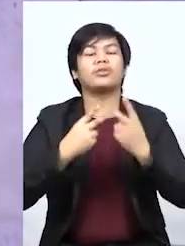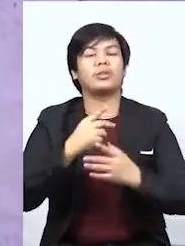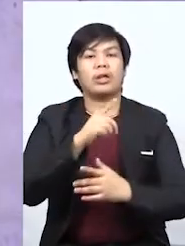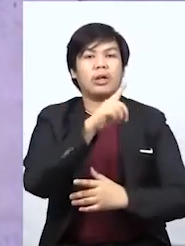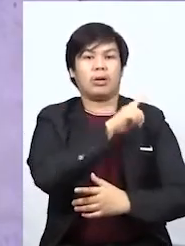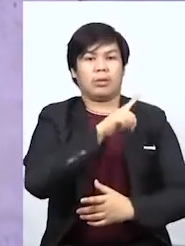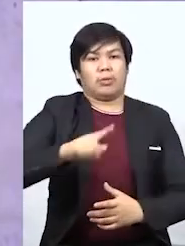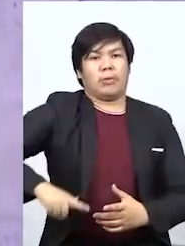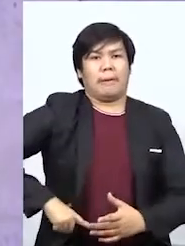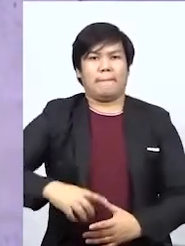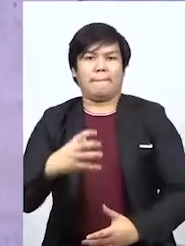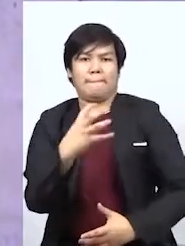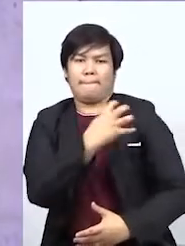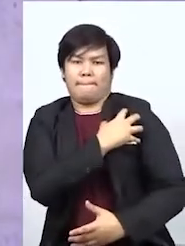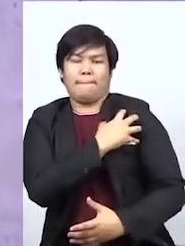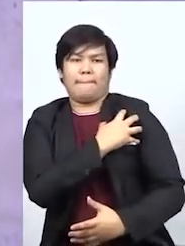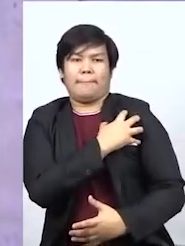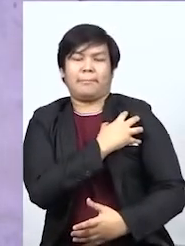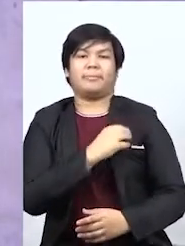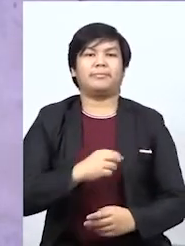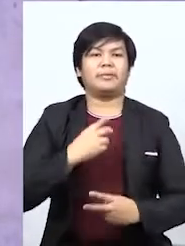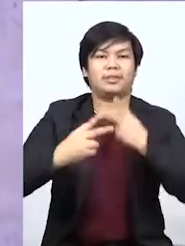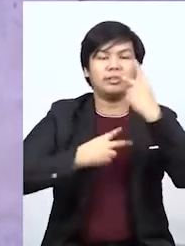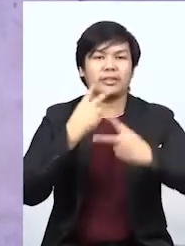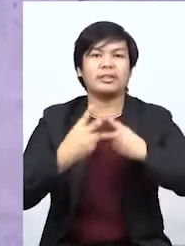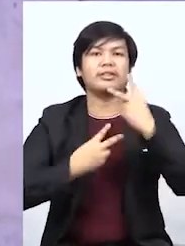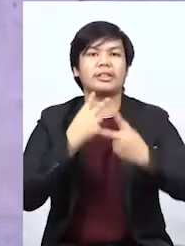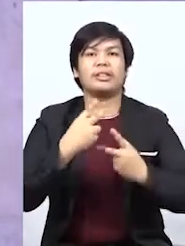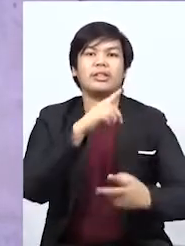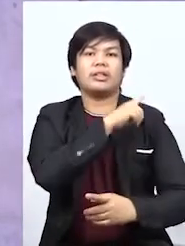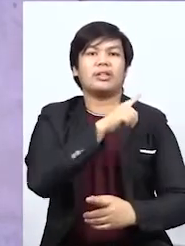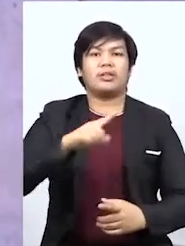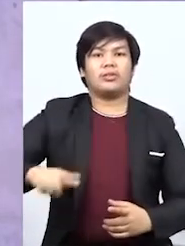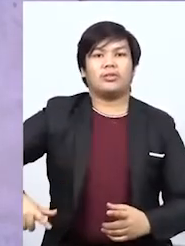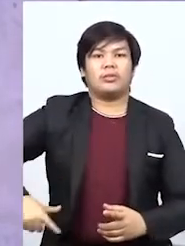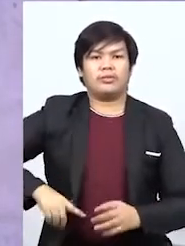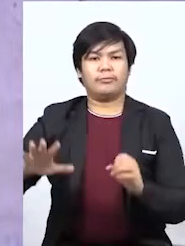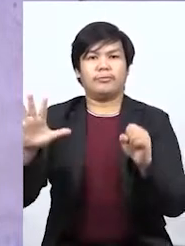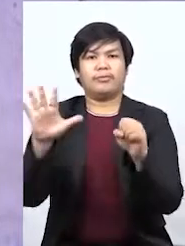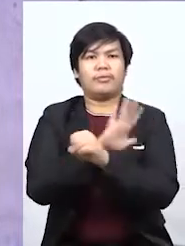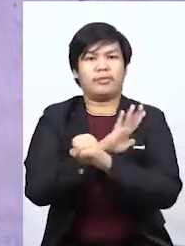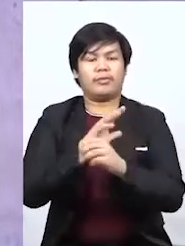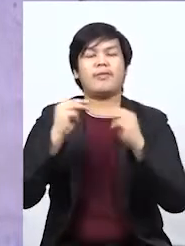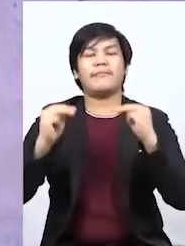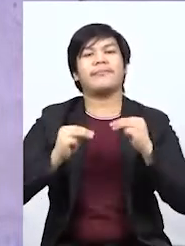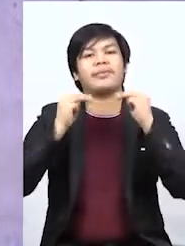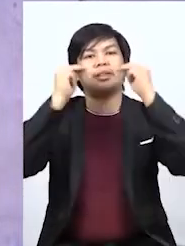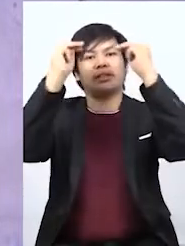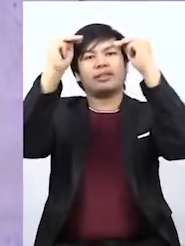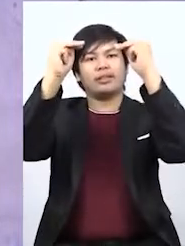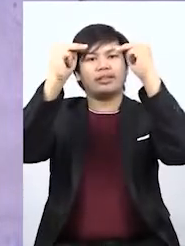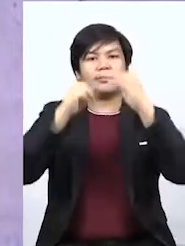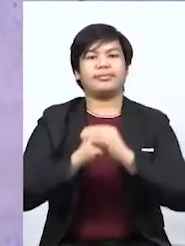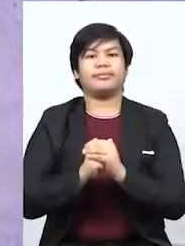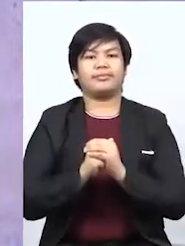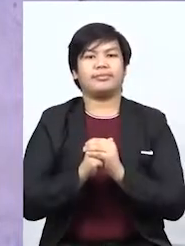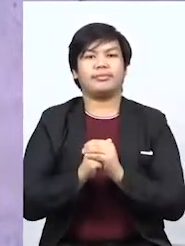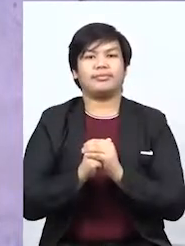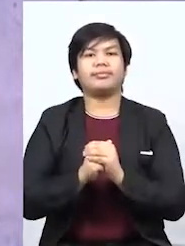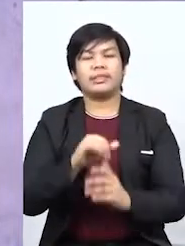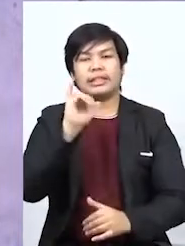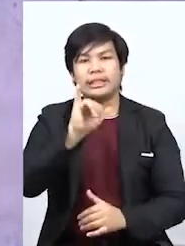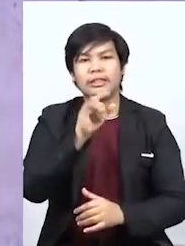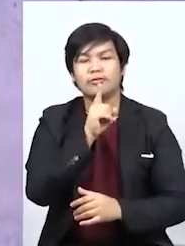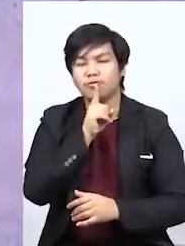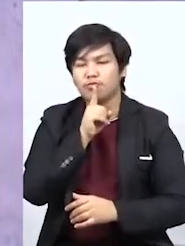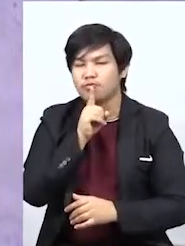is powerful The Voice of The Lord is full of Majesty indeed The